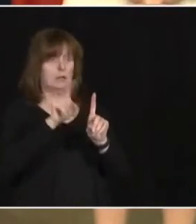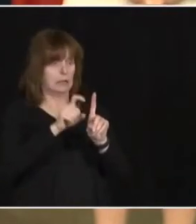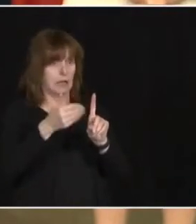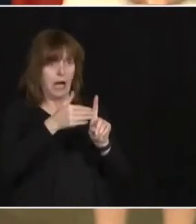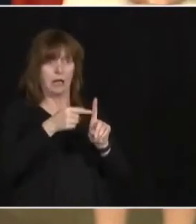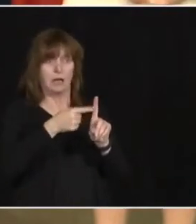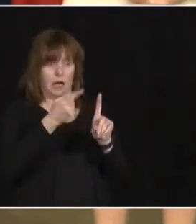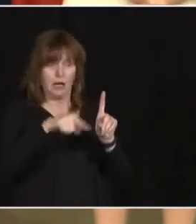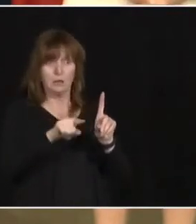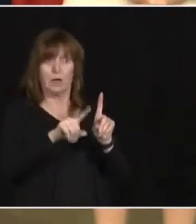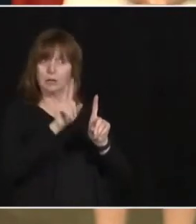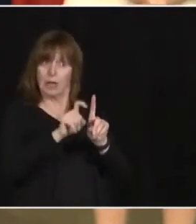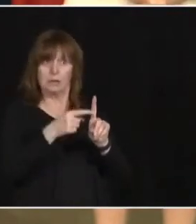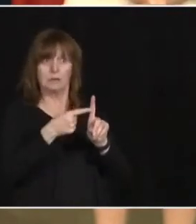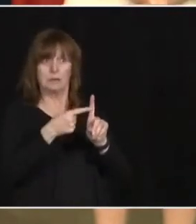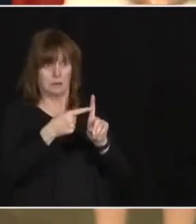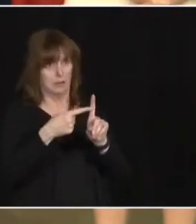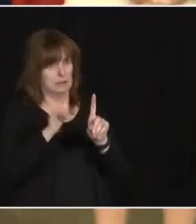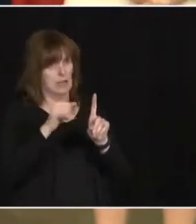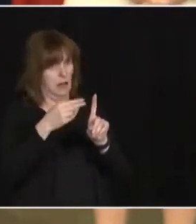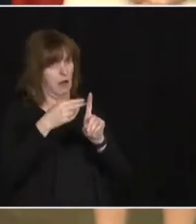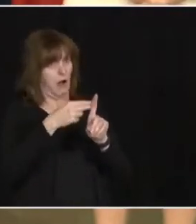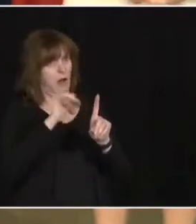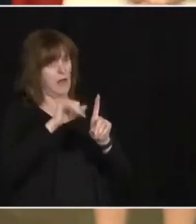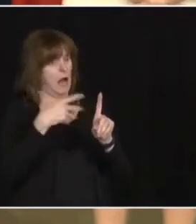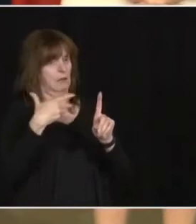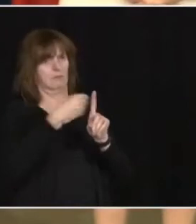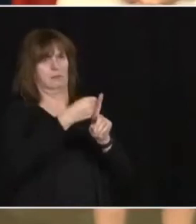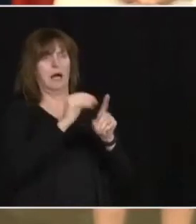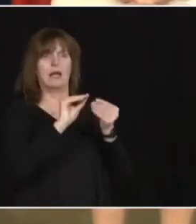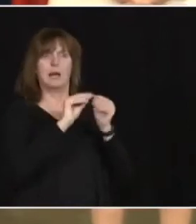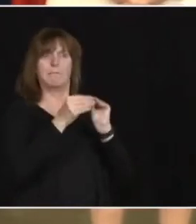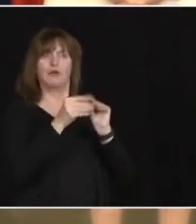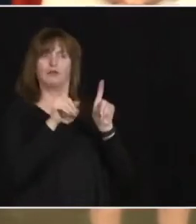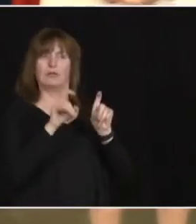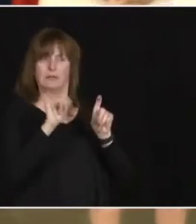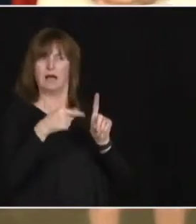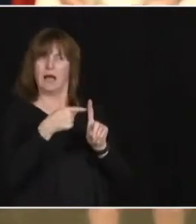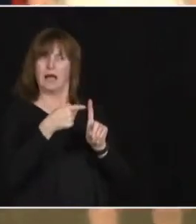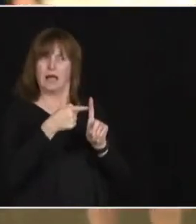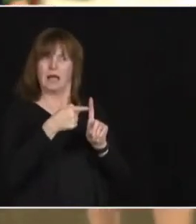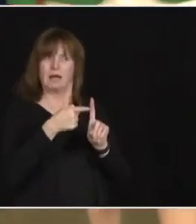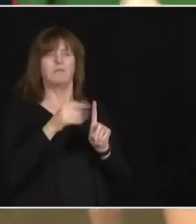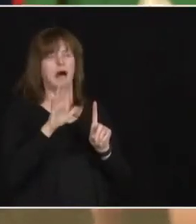test, and that all depends on their situation. But I'll pass this over to the minister for you.